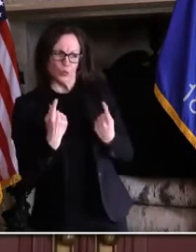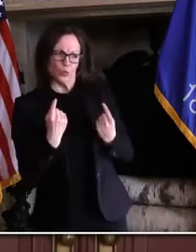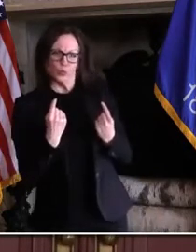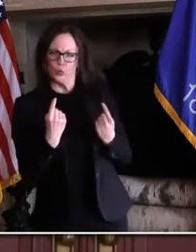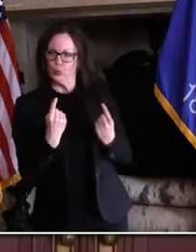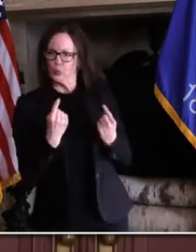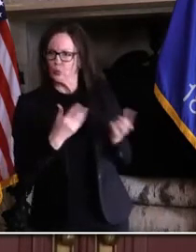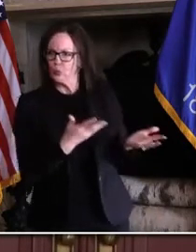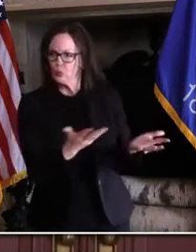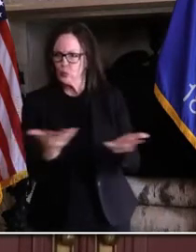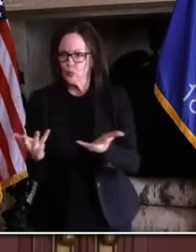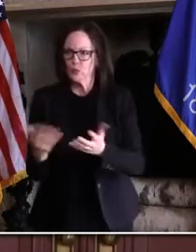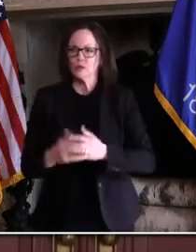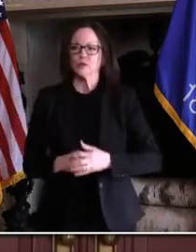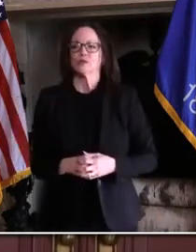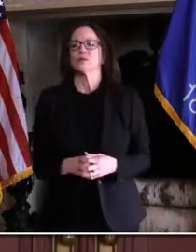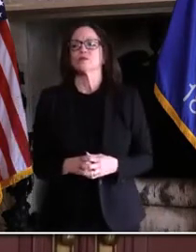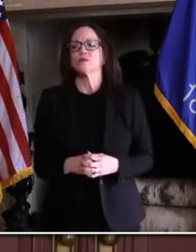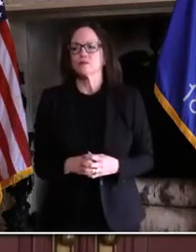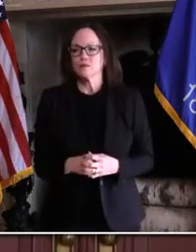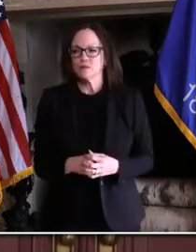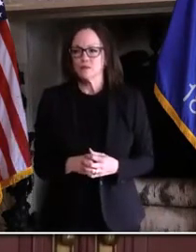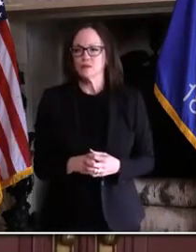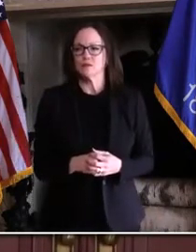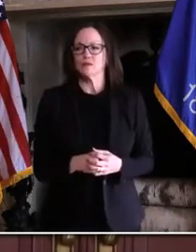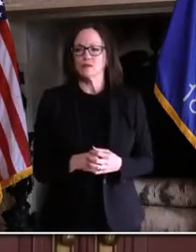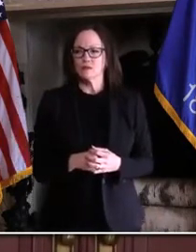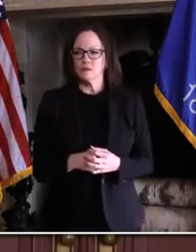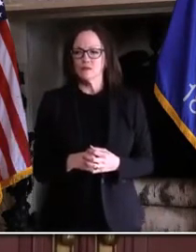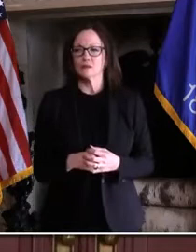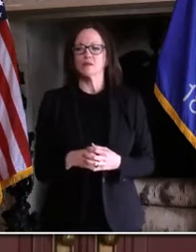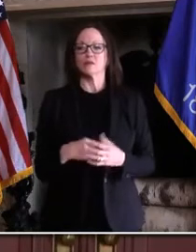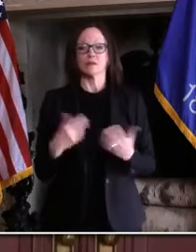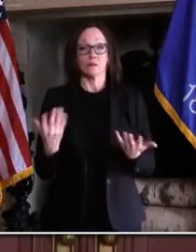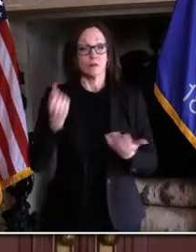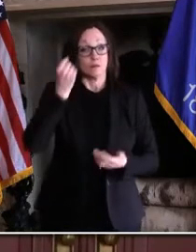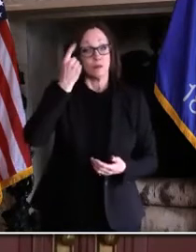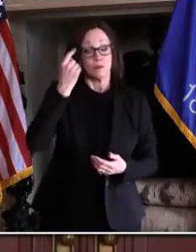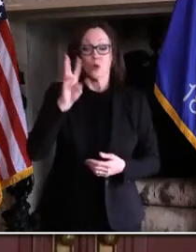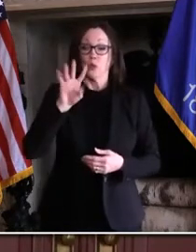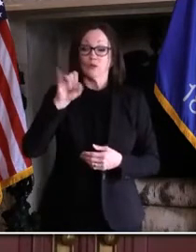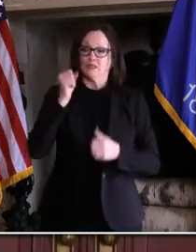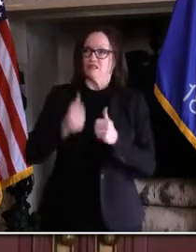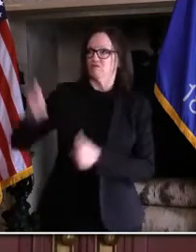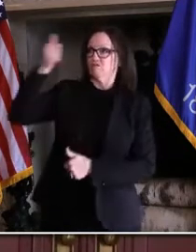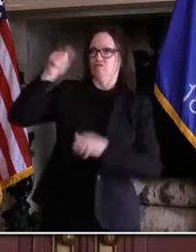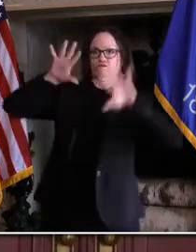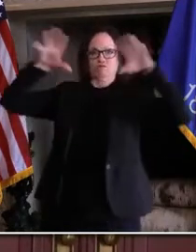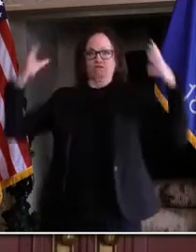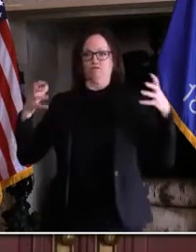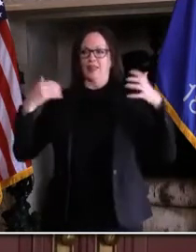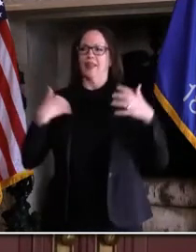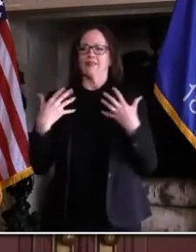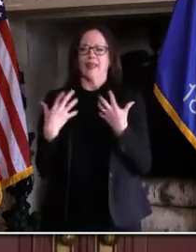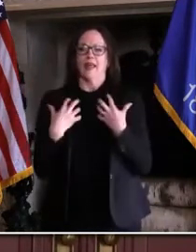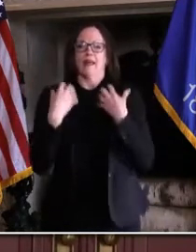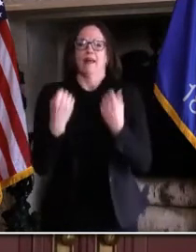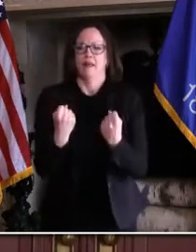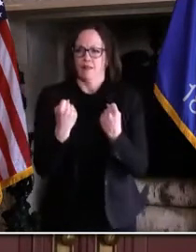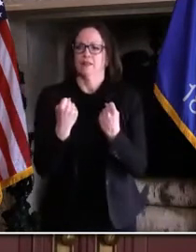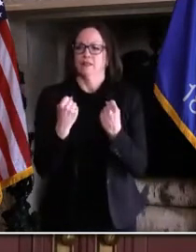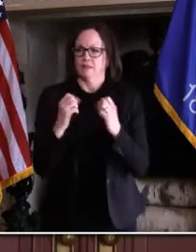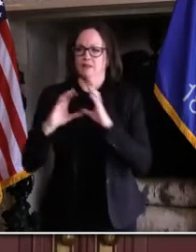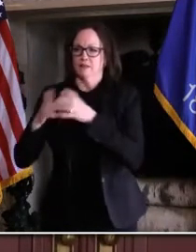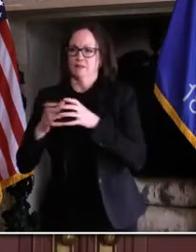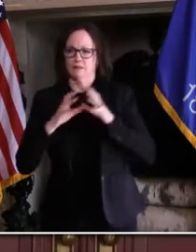the Wisconsin Hospital Association, the Wisconsin Early Childhood Association, Supporting Families Together Association